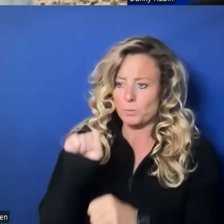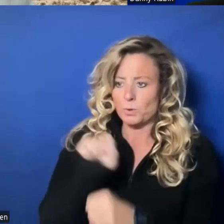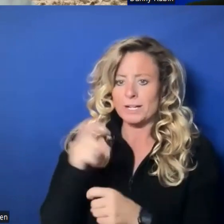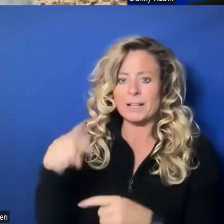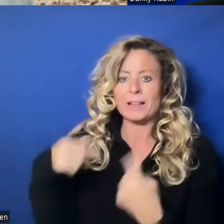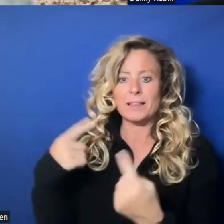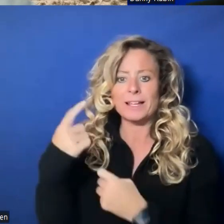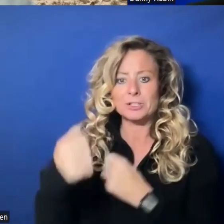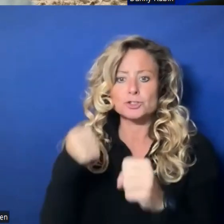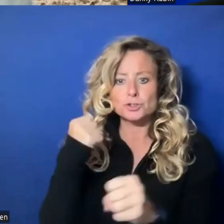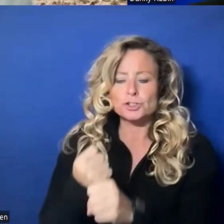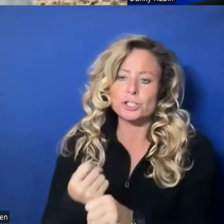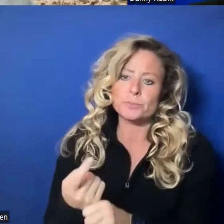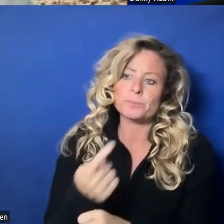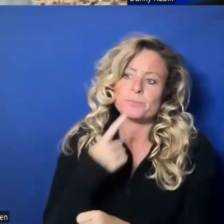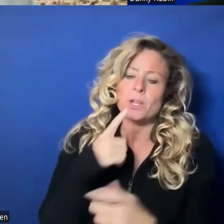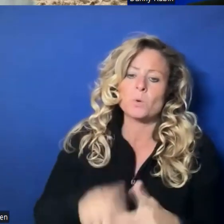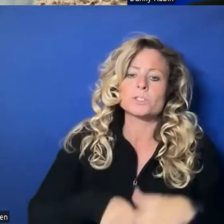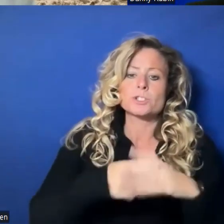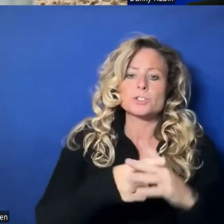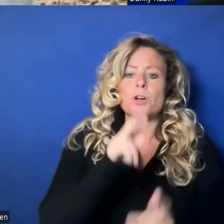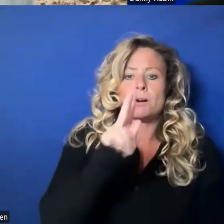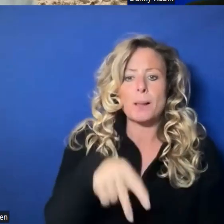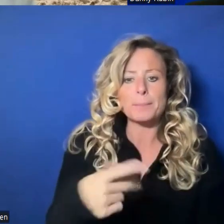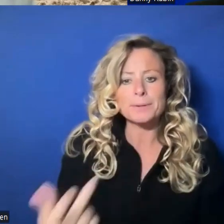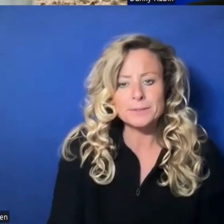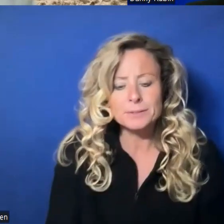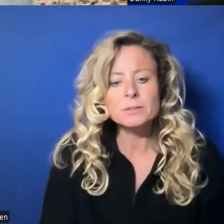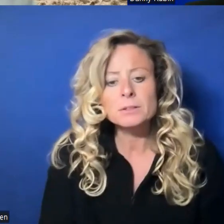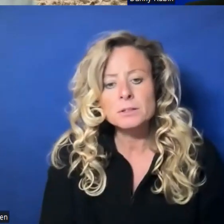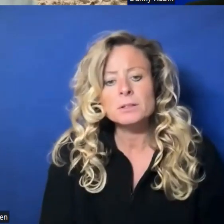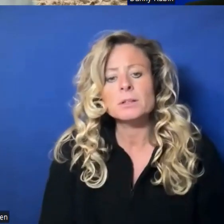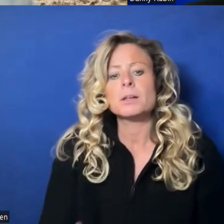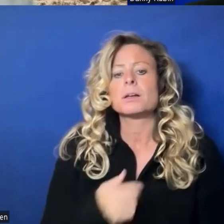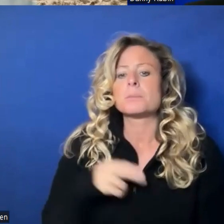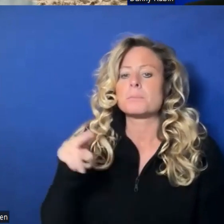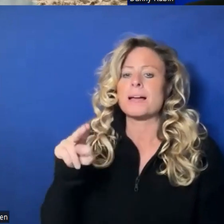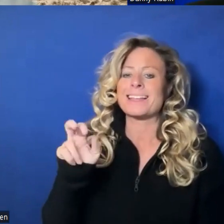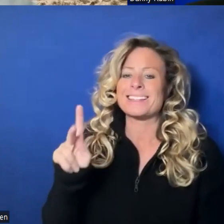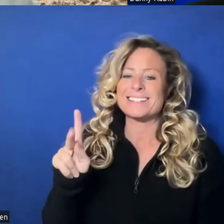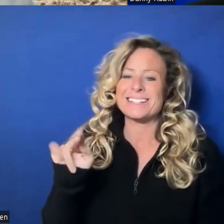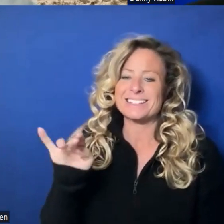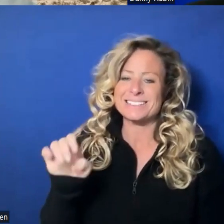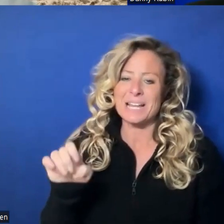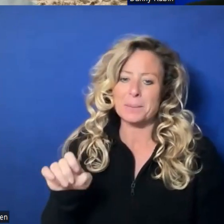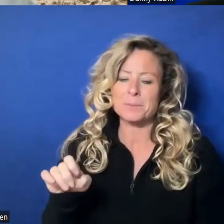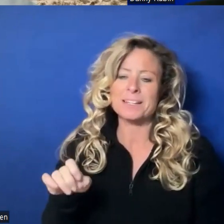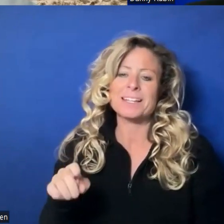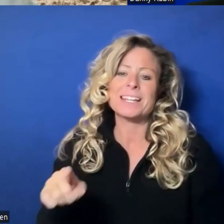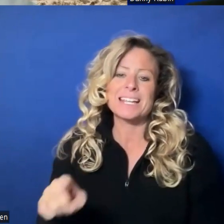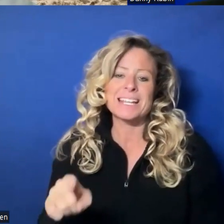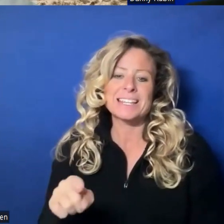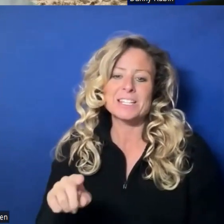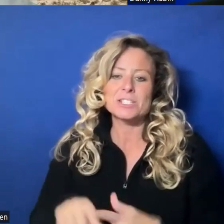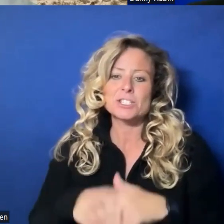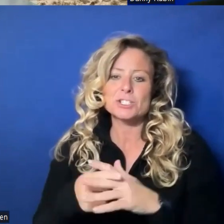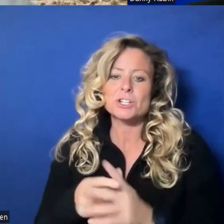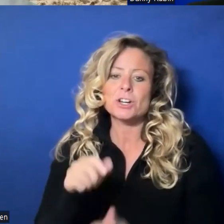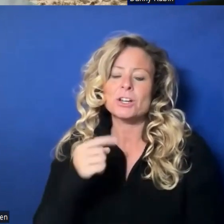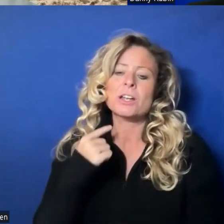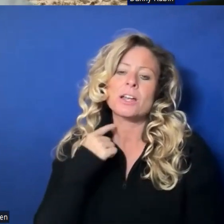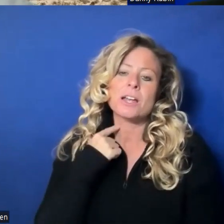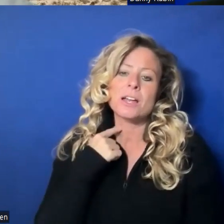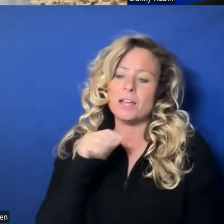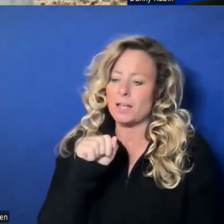it was in some startup, and my nickname in this startup was Amit and the